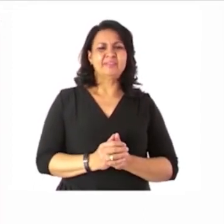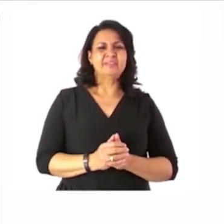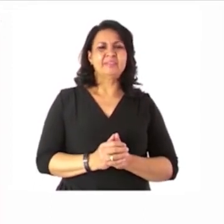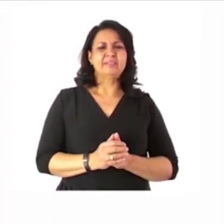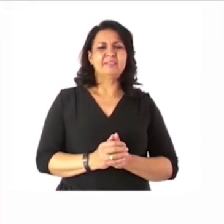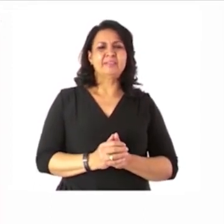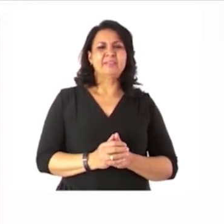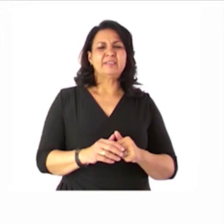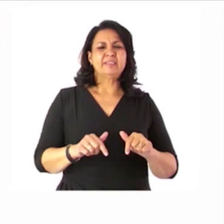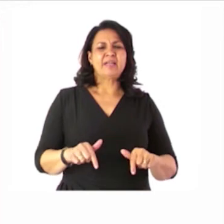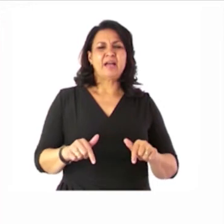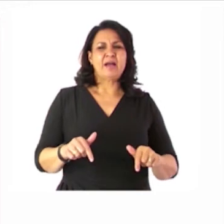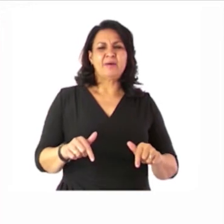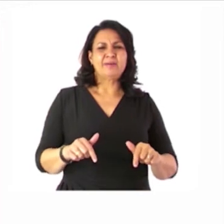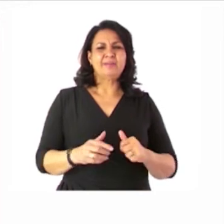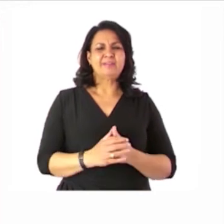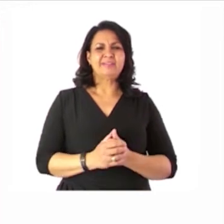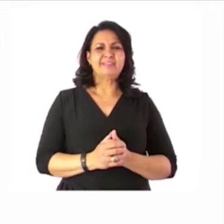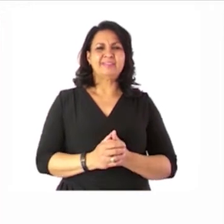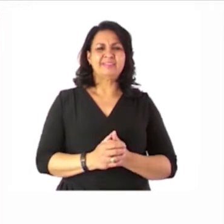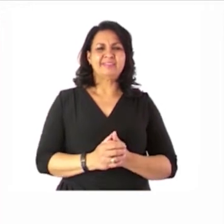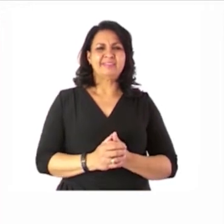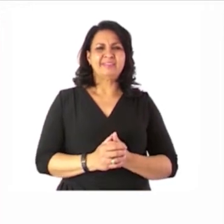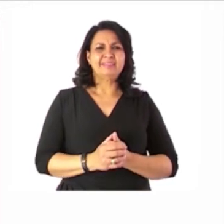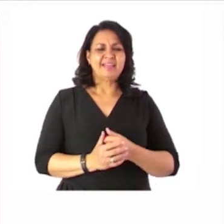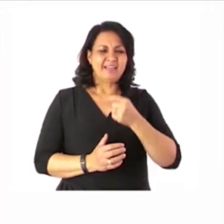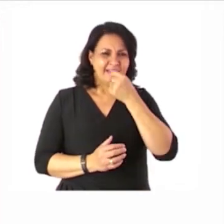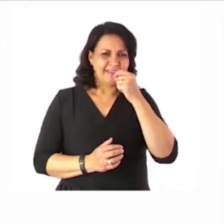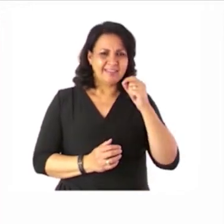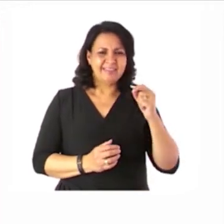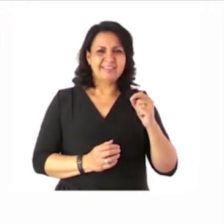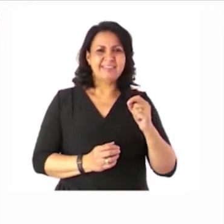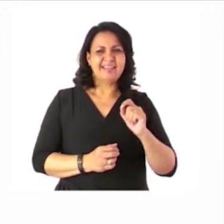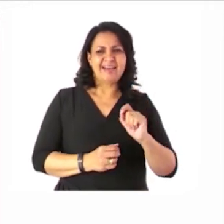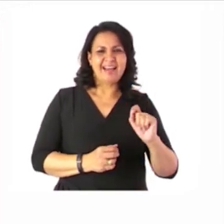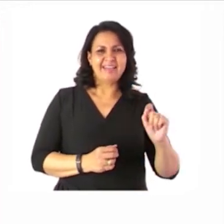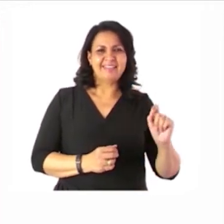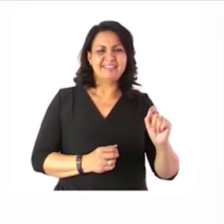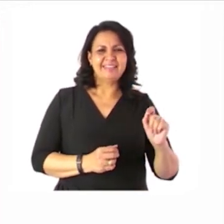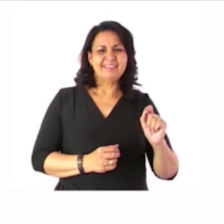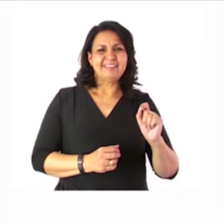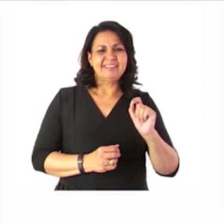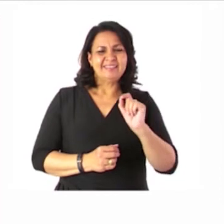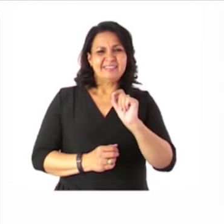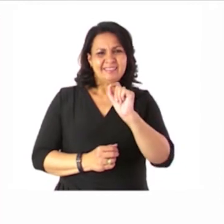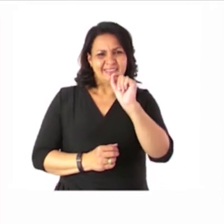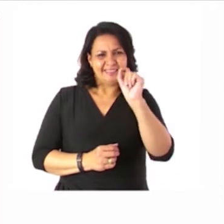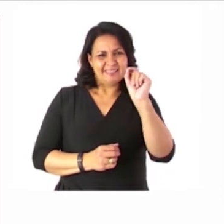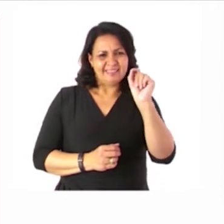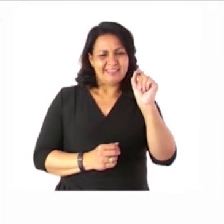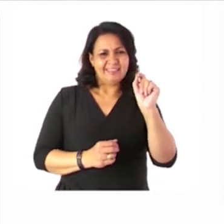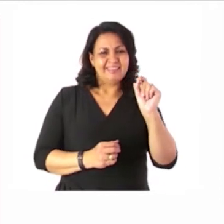now we can get our pens ready and trace over the first